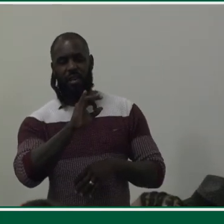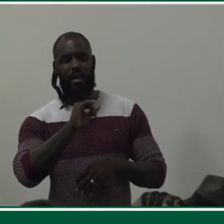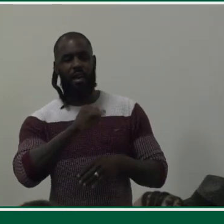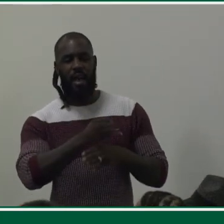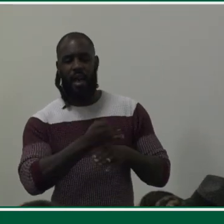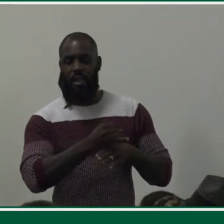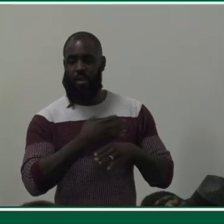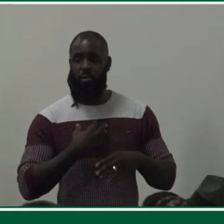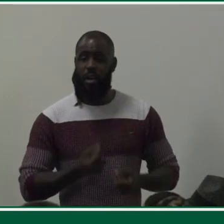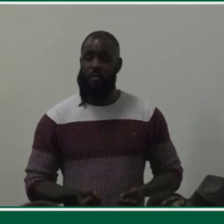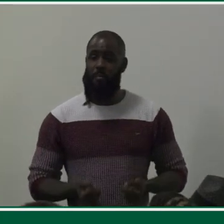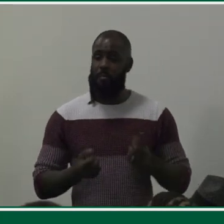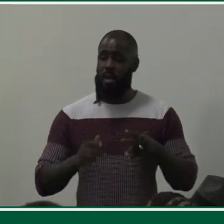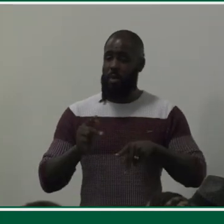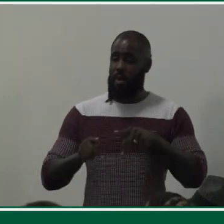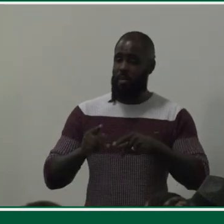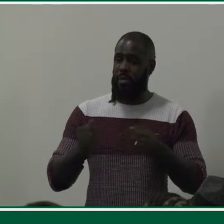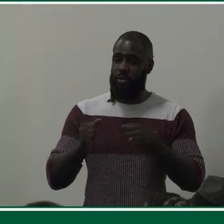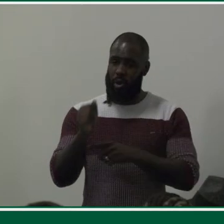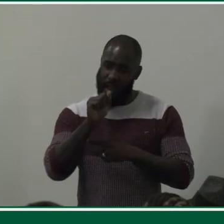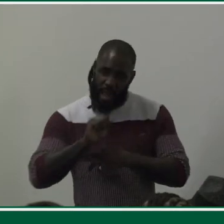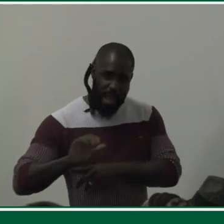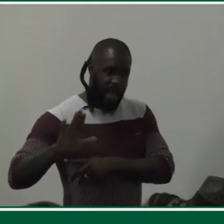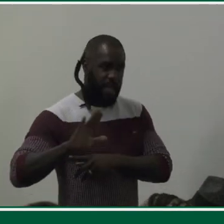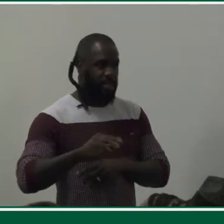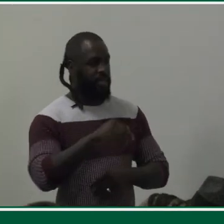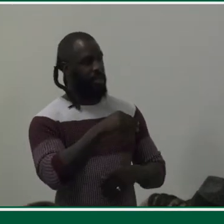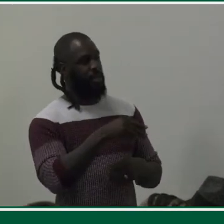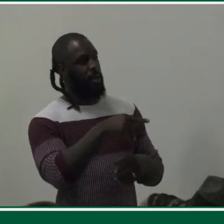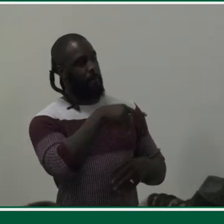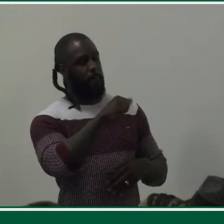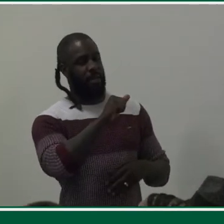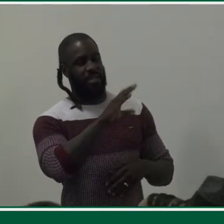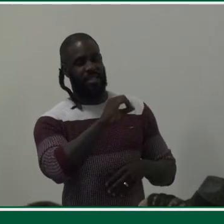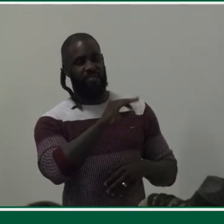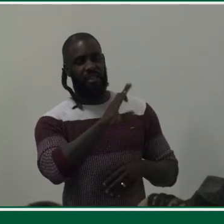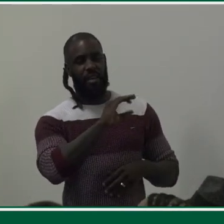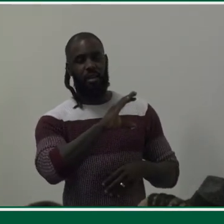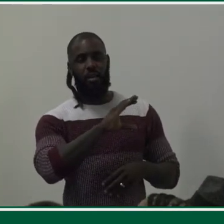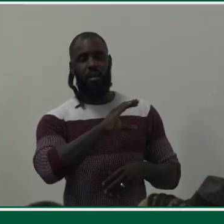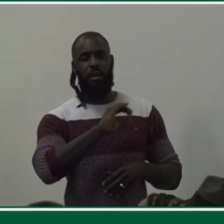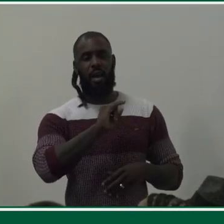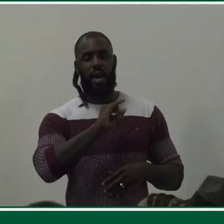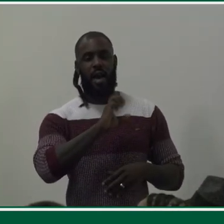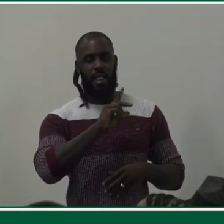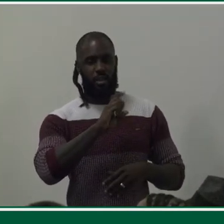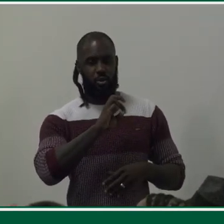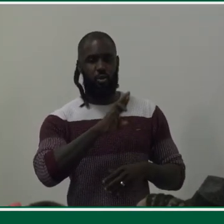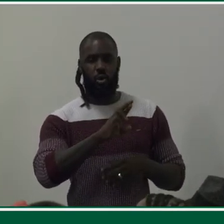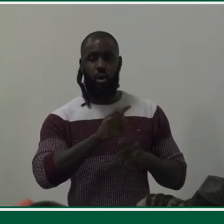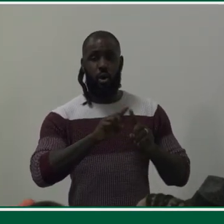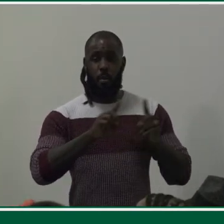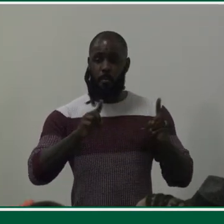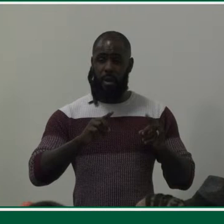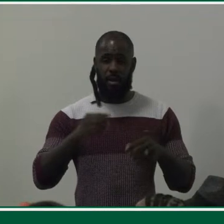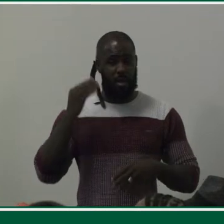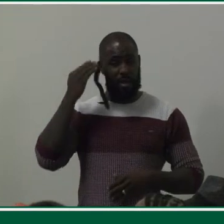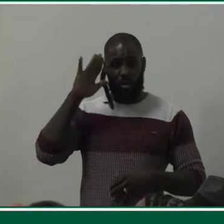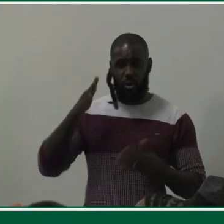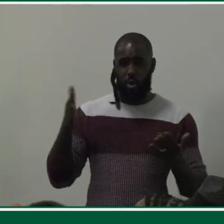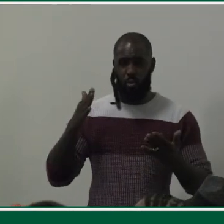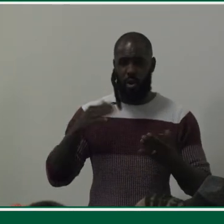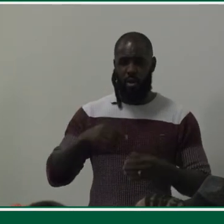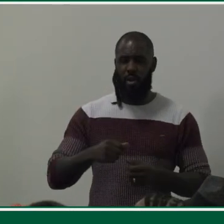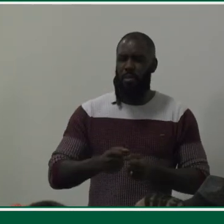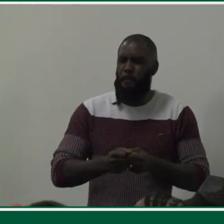have a high population of students who are Asian and Pacific Islander. But what most people didn't know is that we have the largest population of black